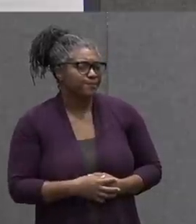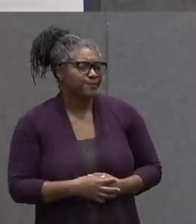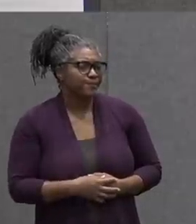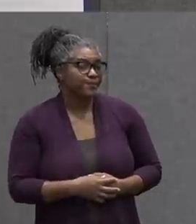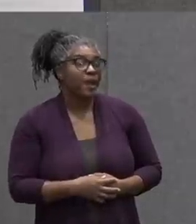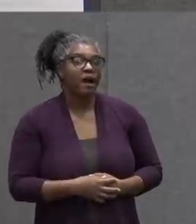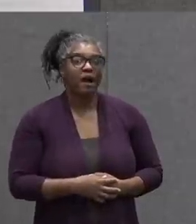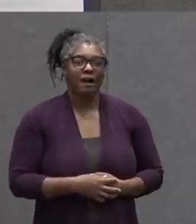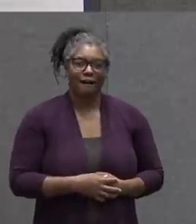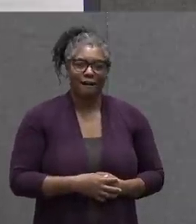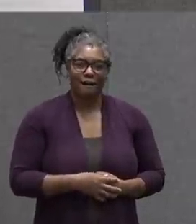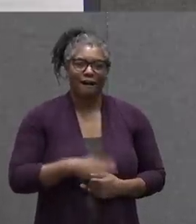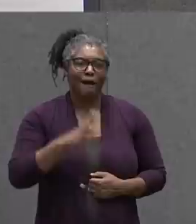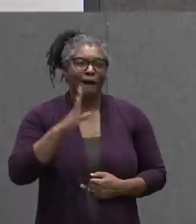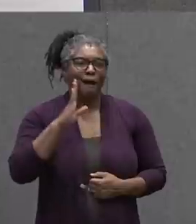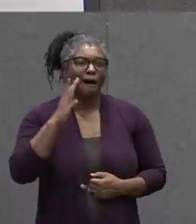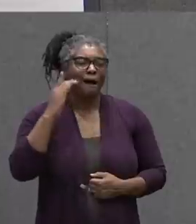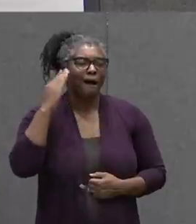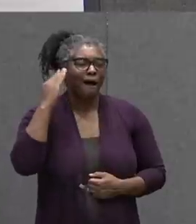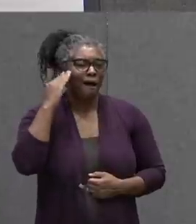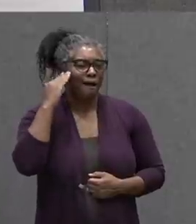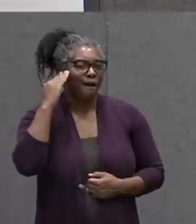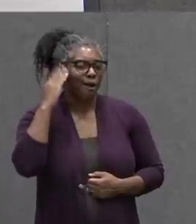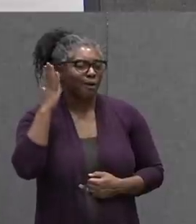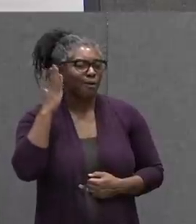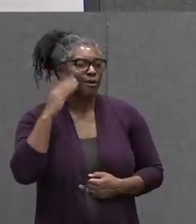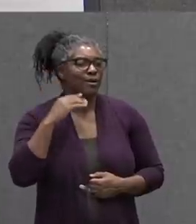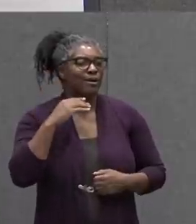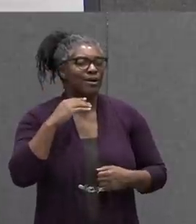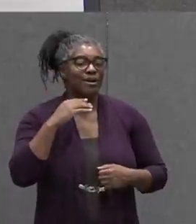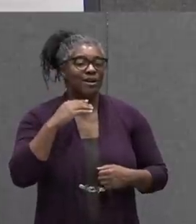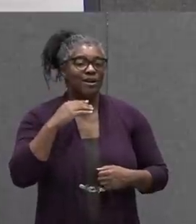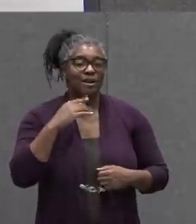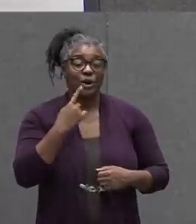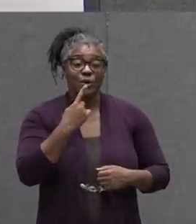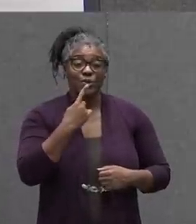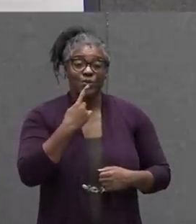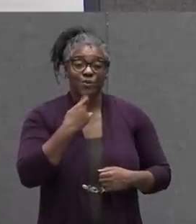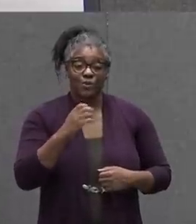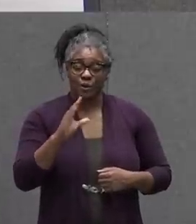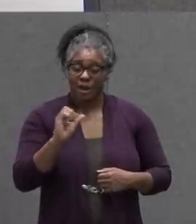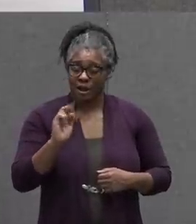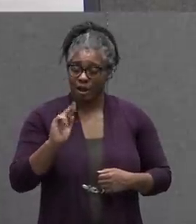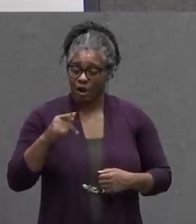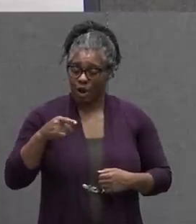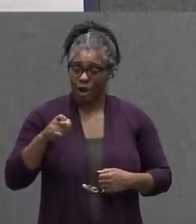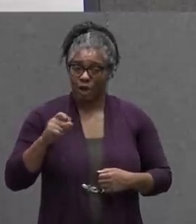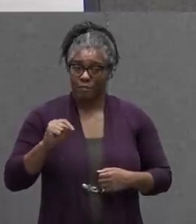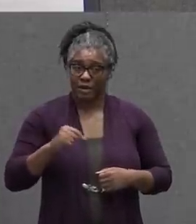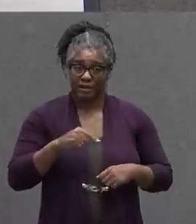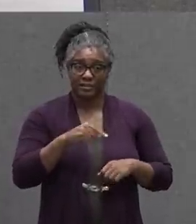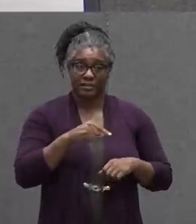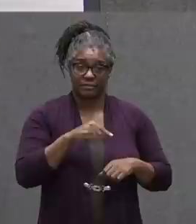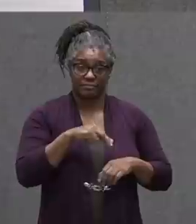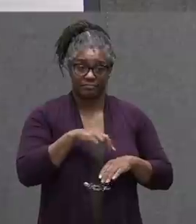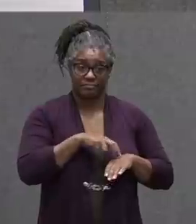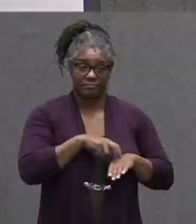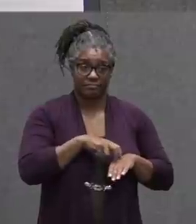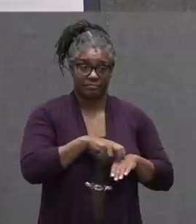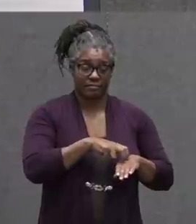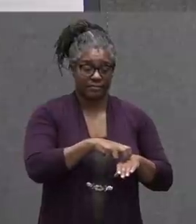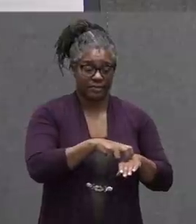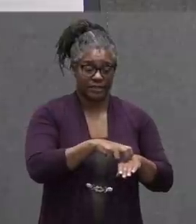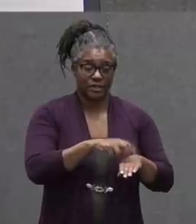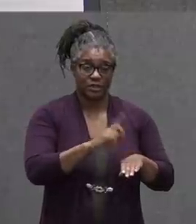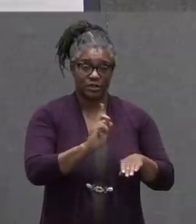I know I can say the red carpet is at the bottom of my